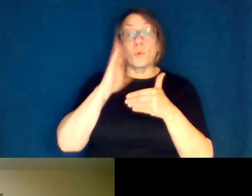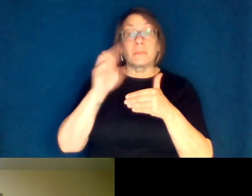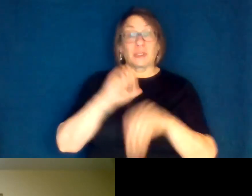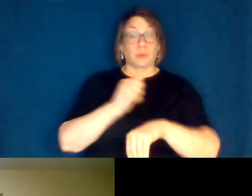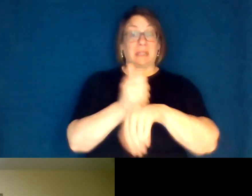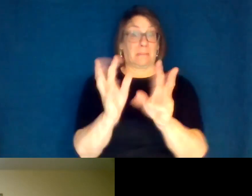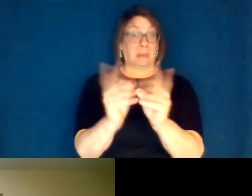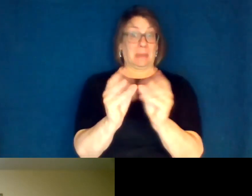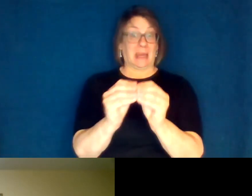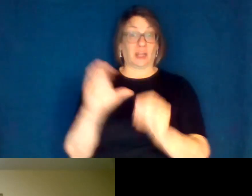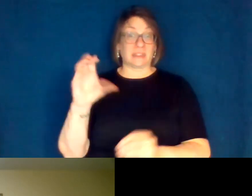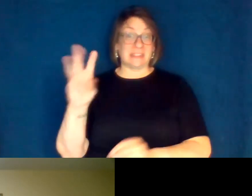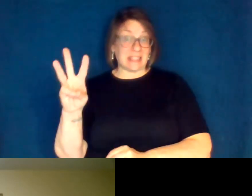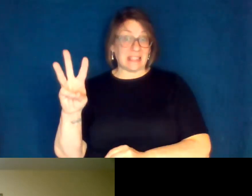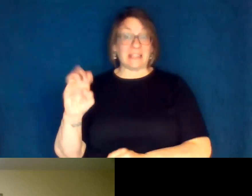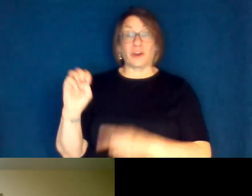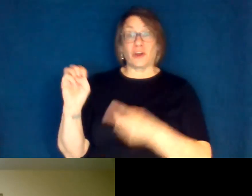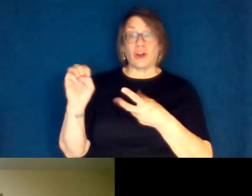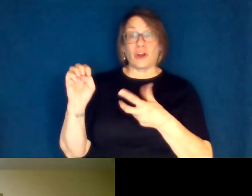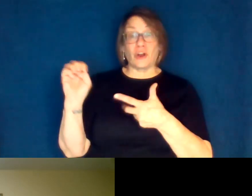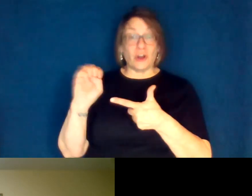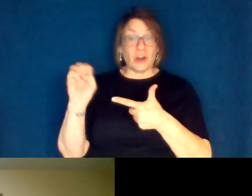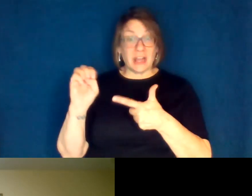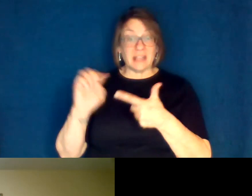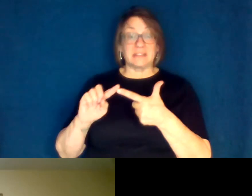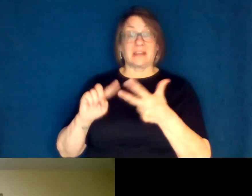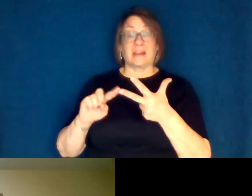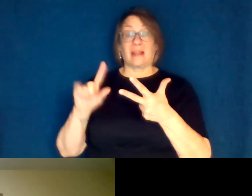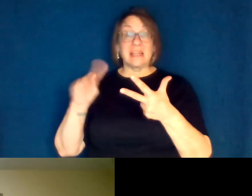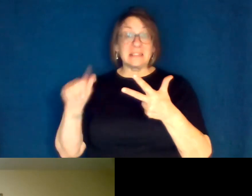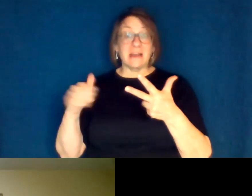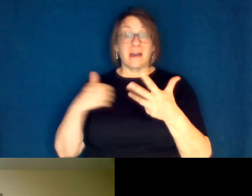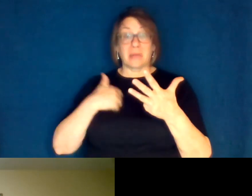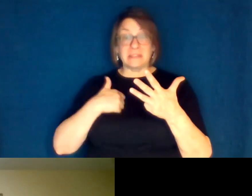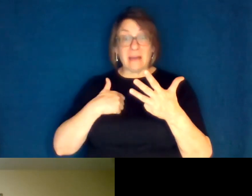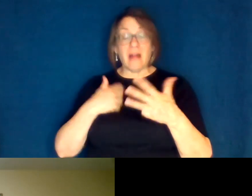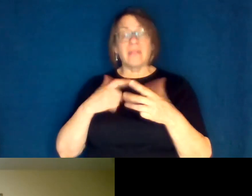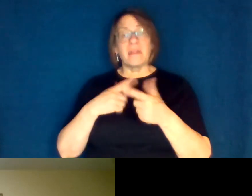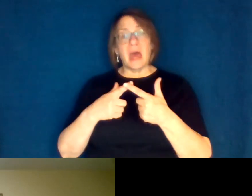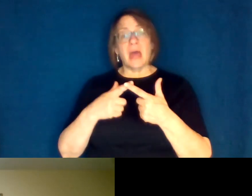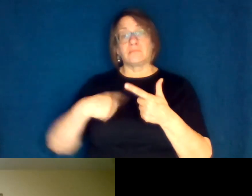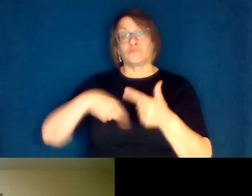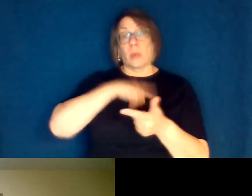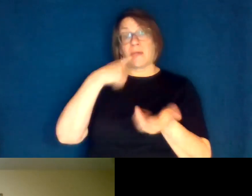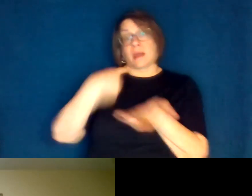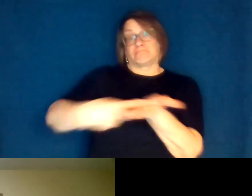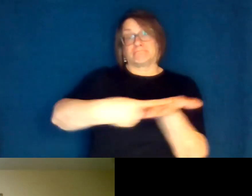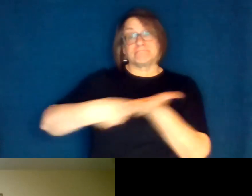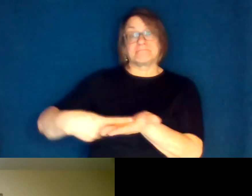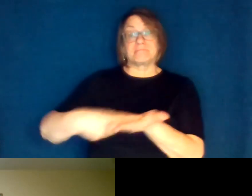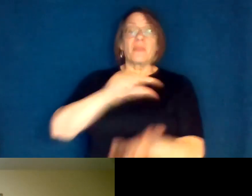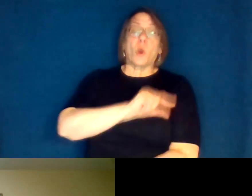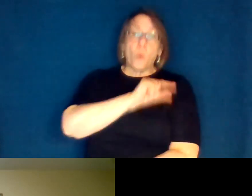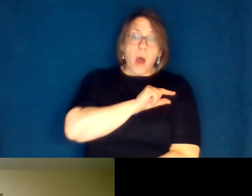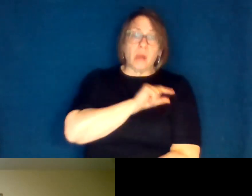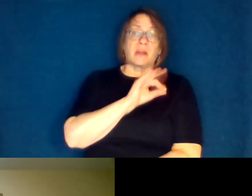like Christine, Ernest, Lisa, myself at least, and we can talk about what the quality of the deaf and hard